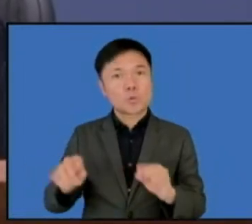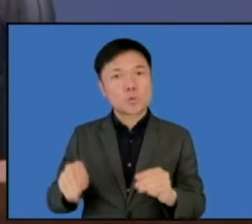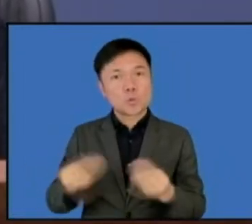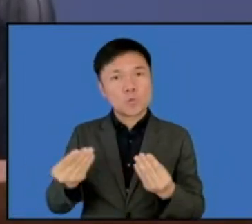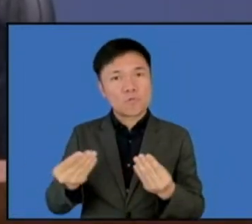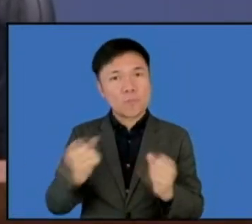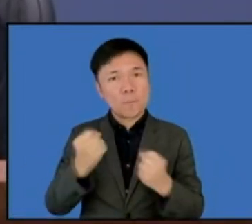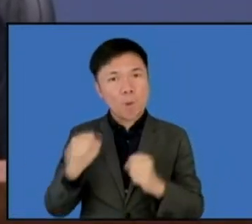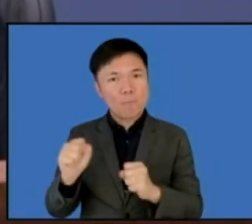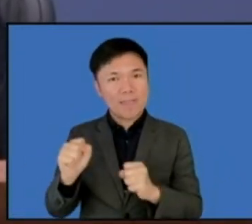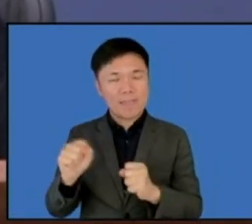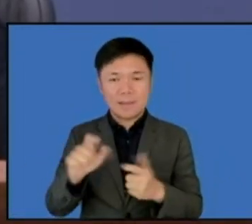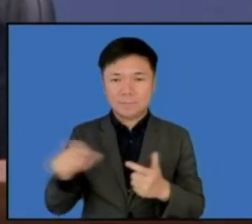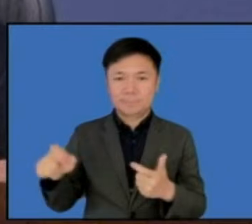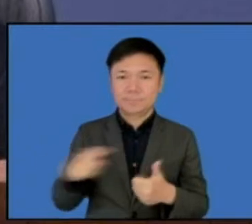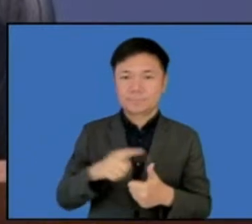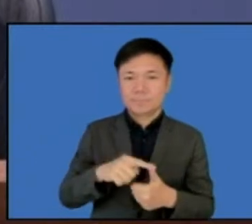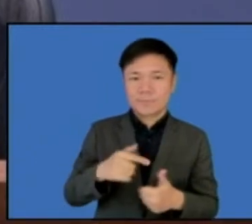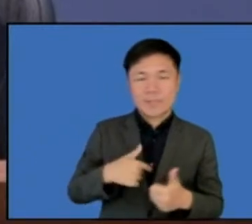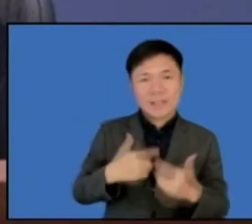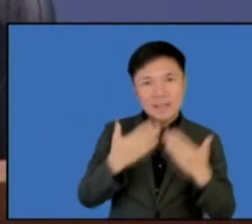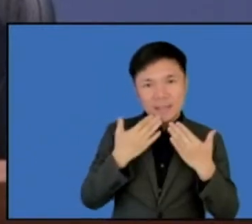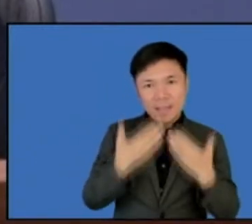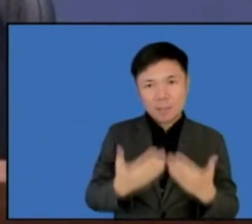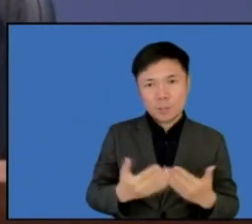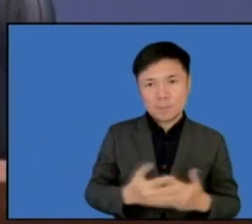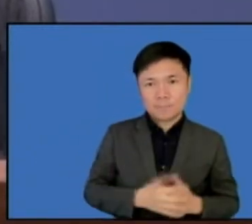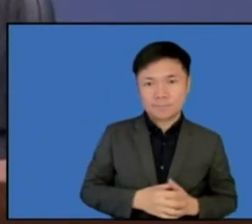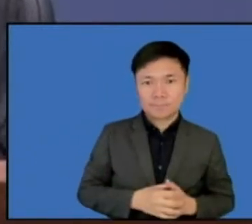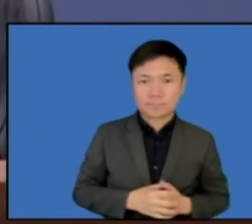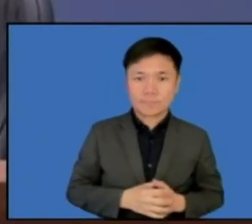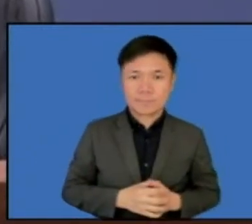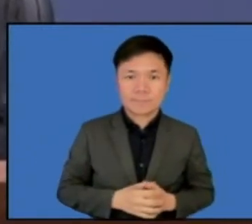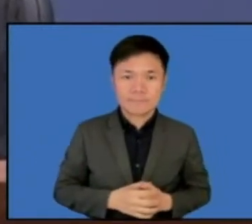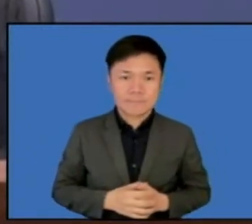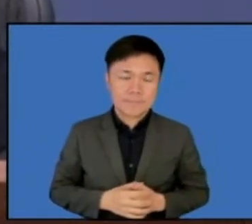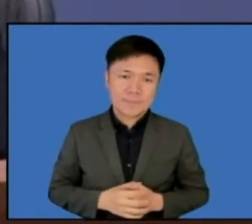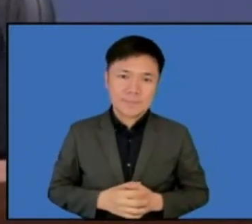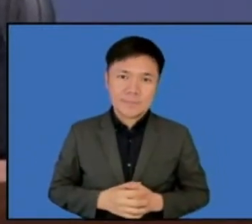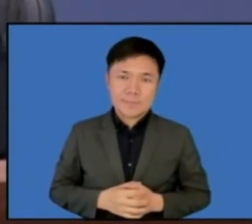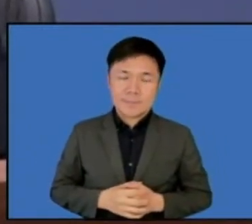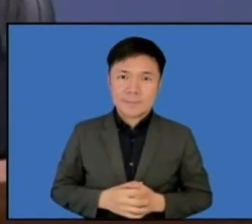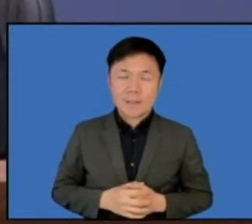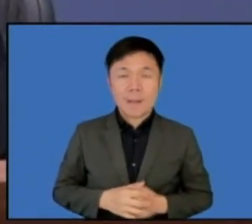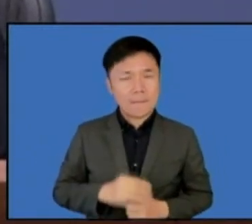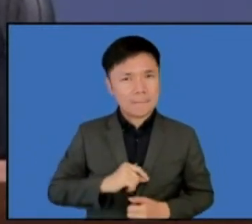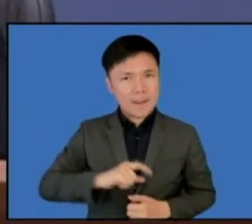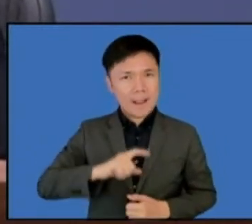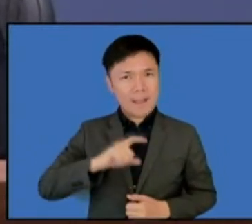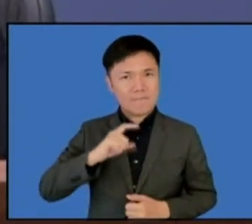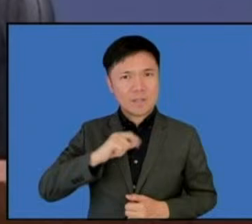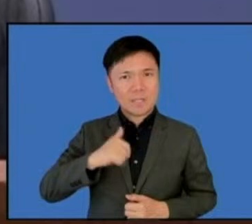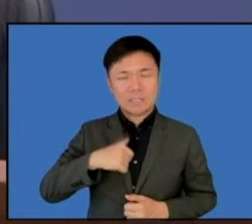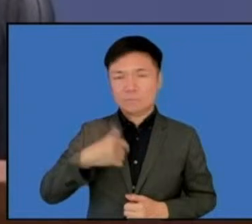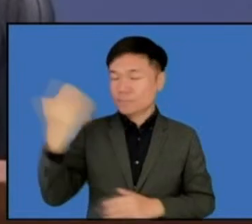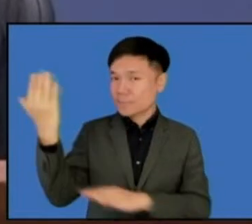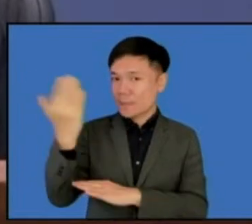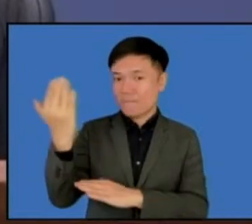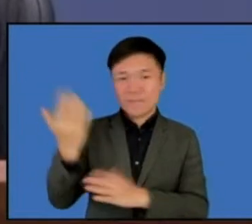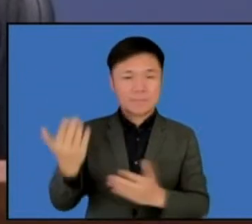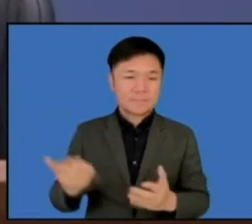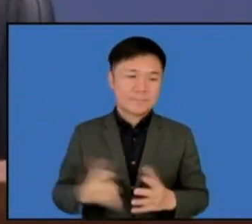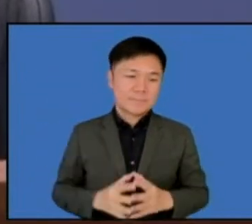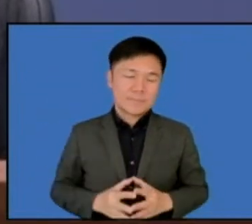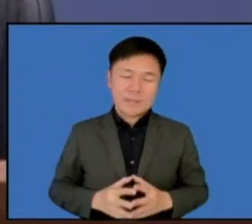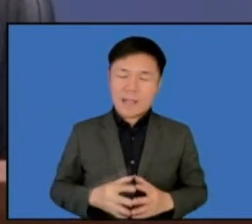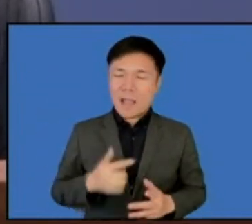Thank you, Chair. Honorable Chair, distinguished delegates 2 and minutes, colleagues. please. Yes, it is a privilege to have this opportunity to speak in this platform. I am